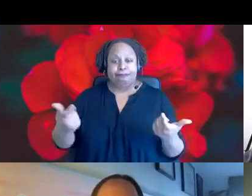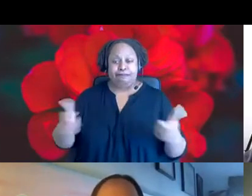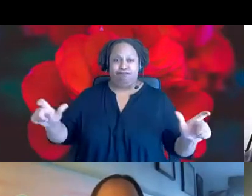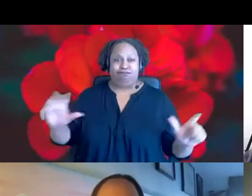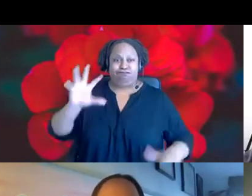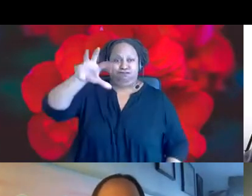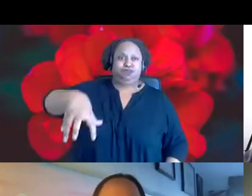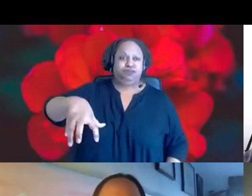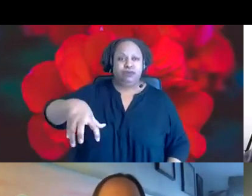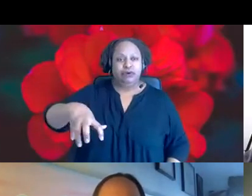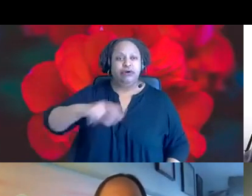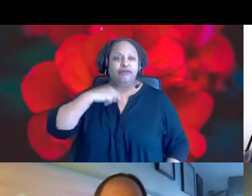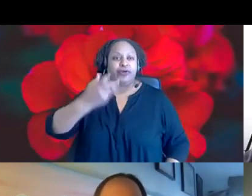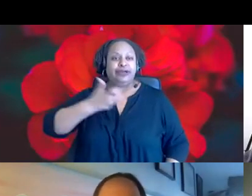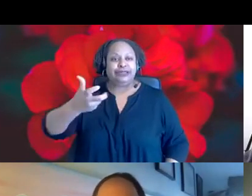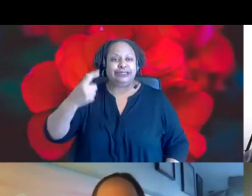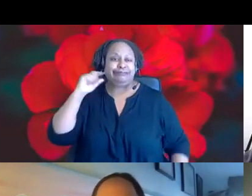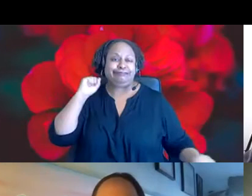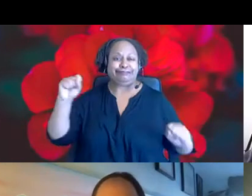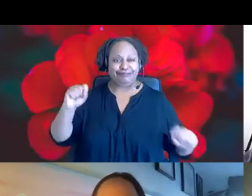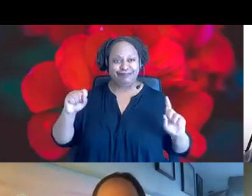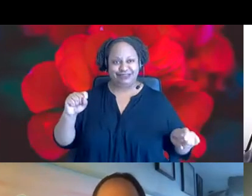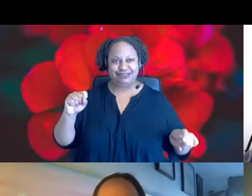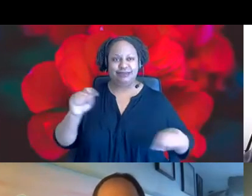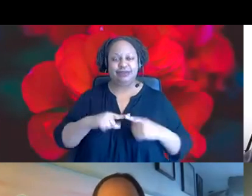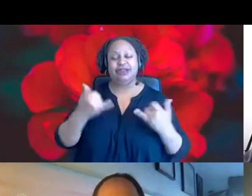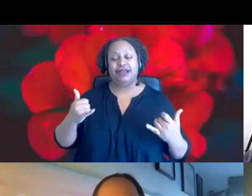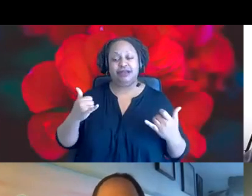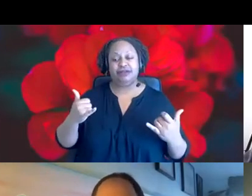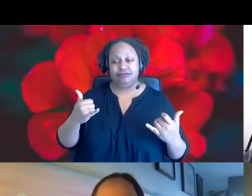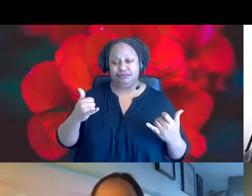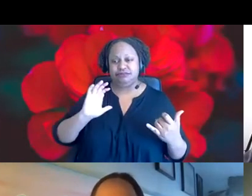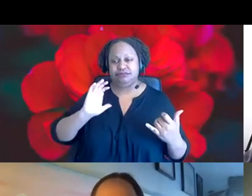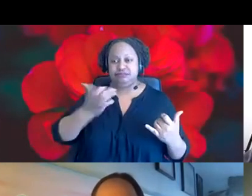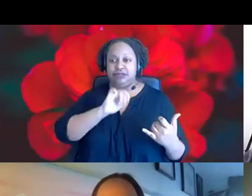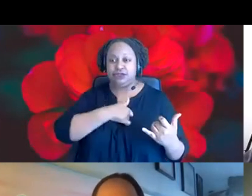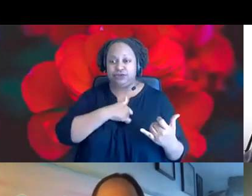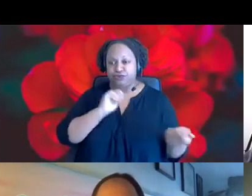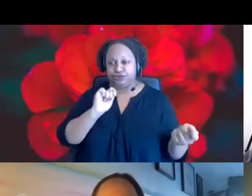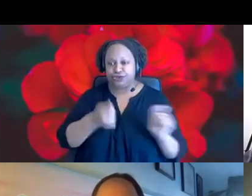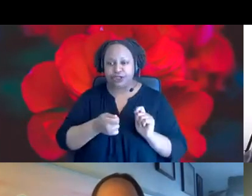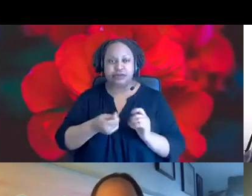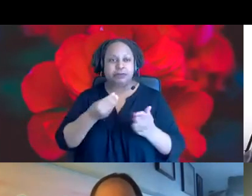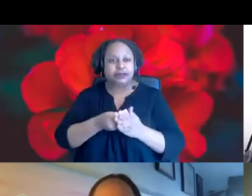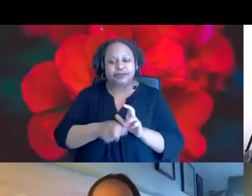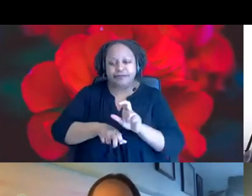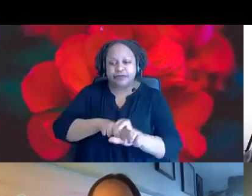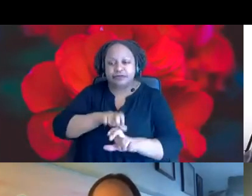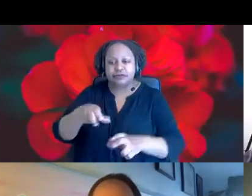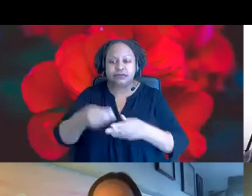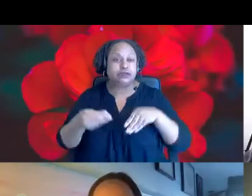re-examining what we are putting our dollars into and how we are valuing those who aren't